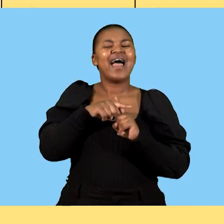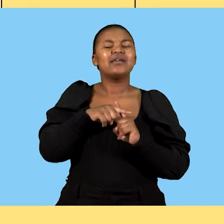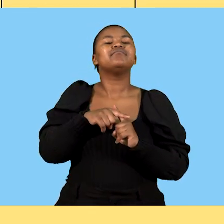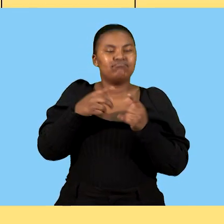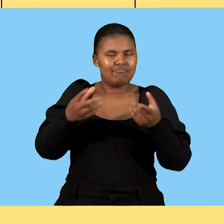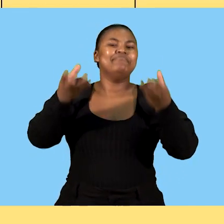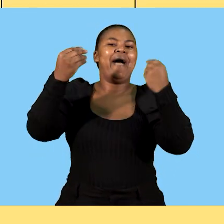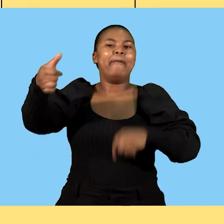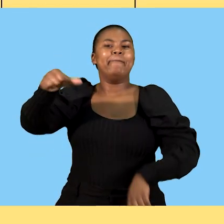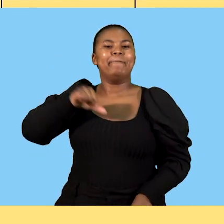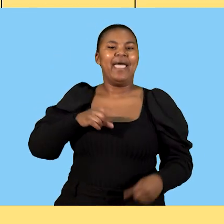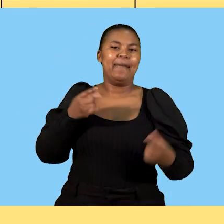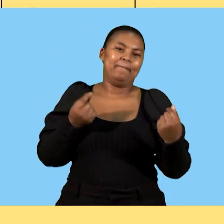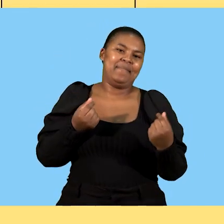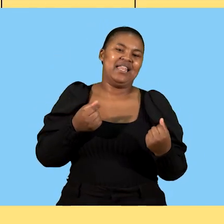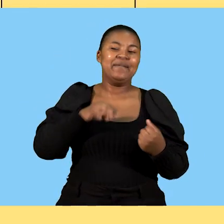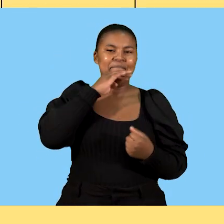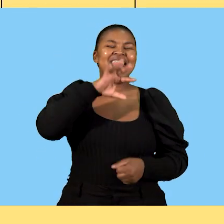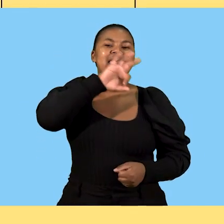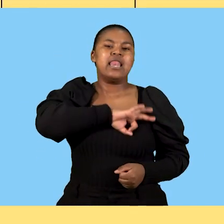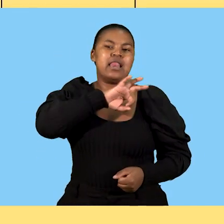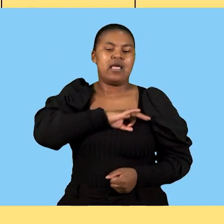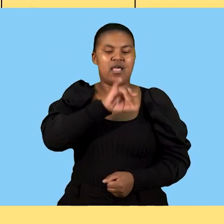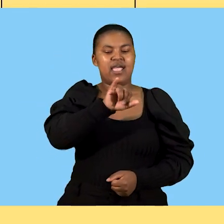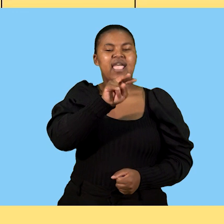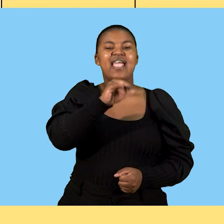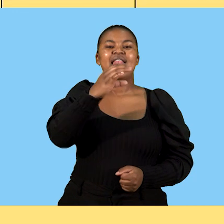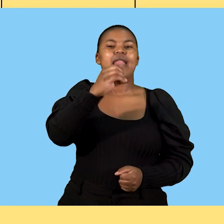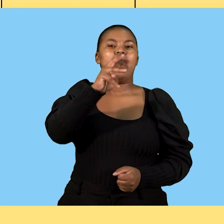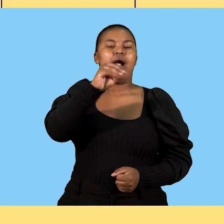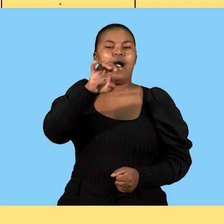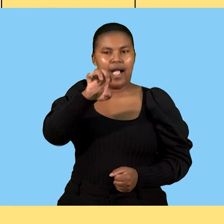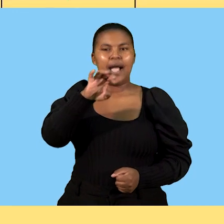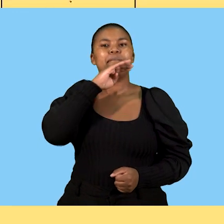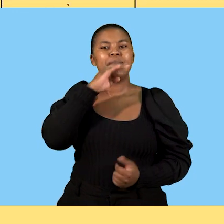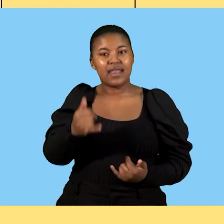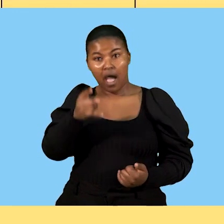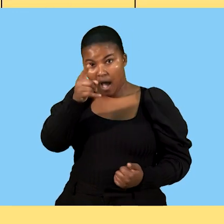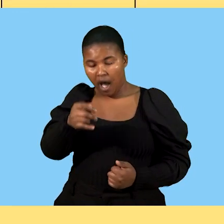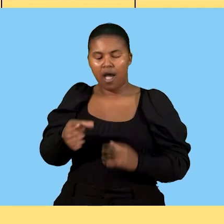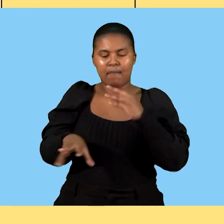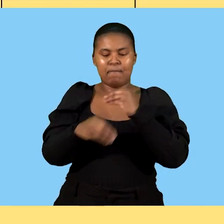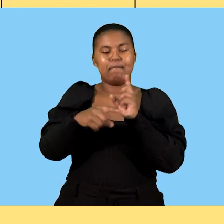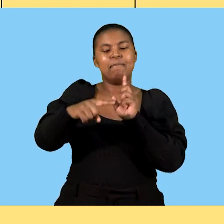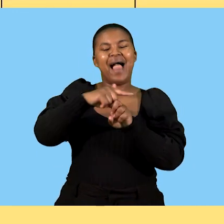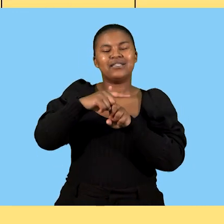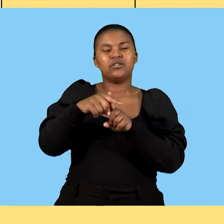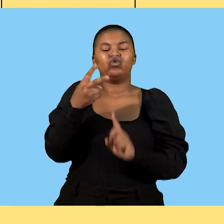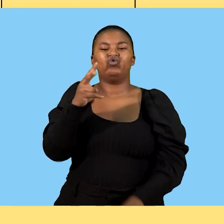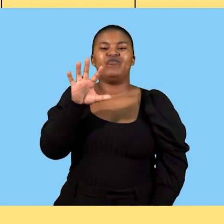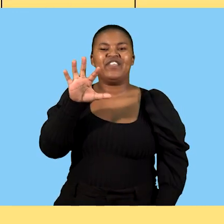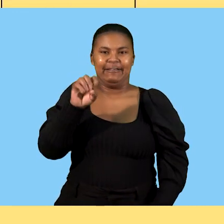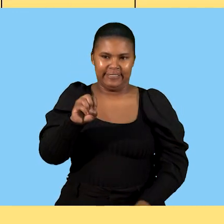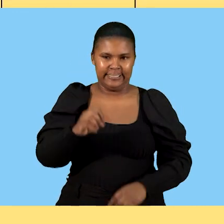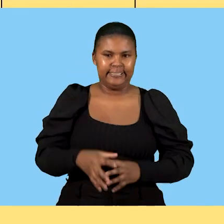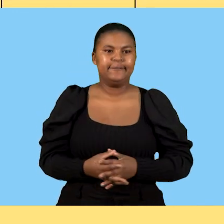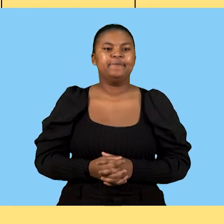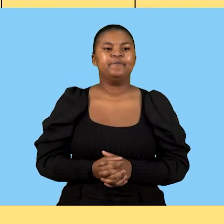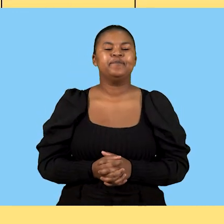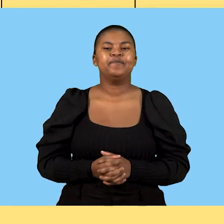bad debts recovered is income. Bad debts recovered is income. So I'll come to my owner's equity plus